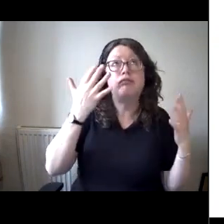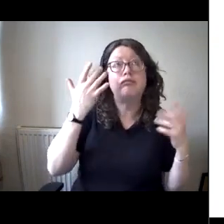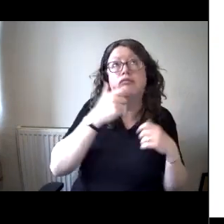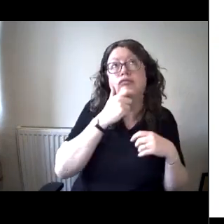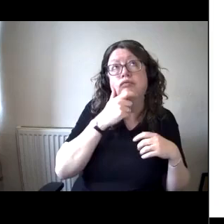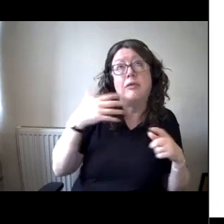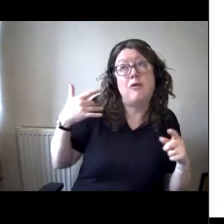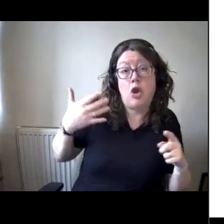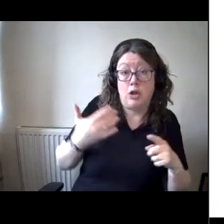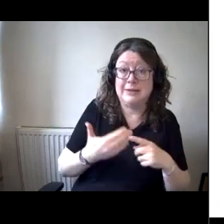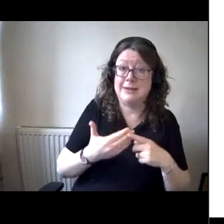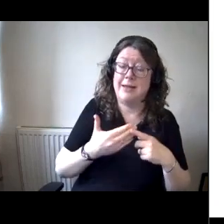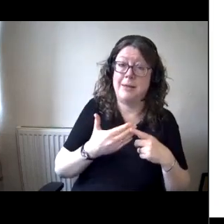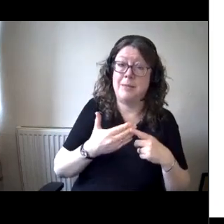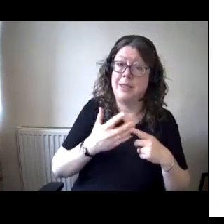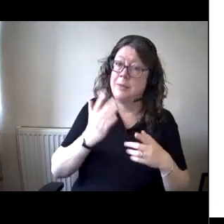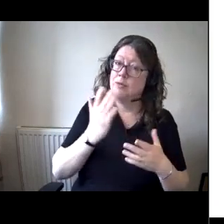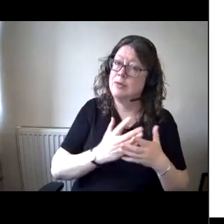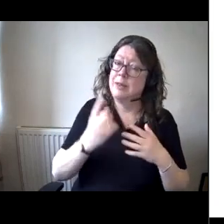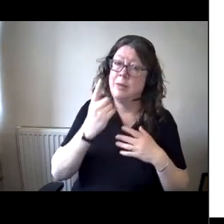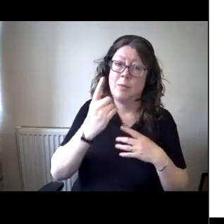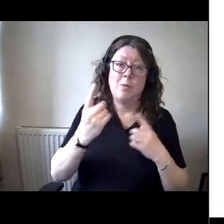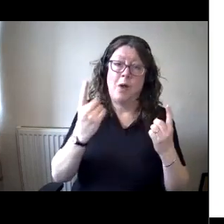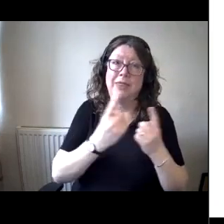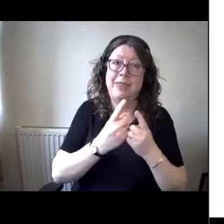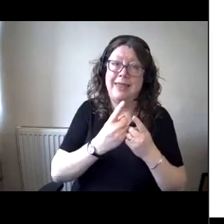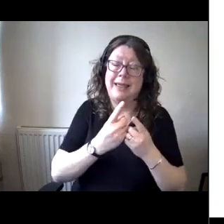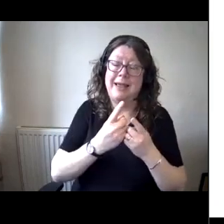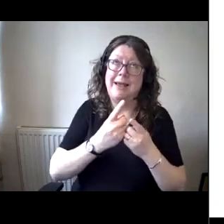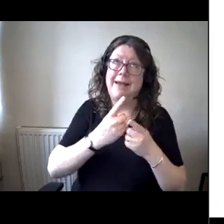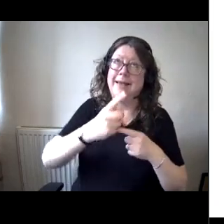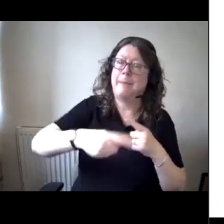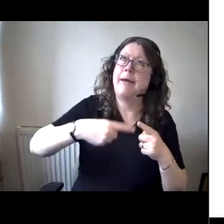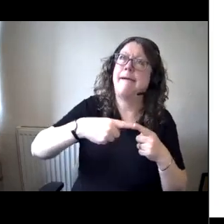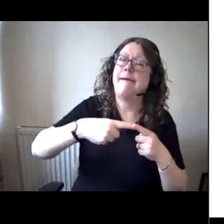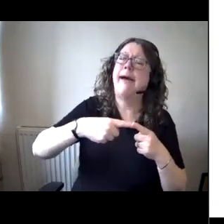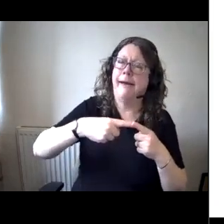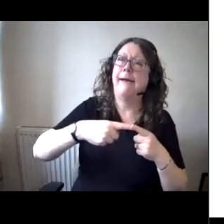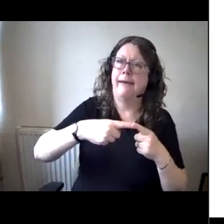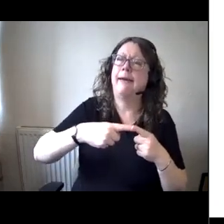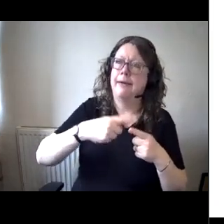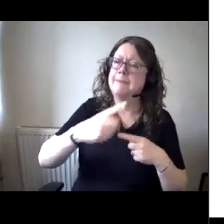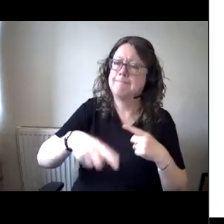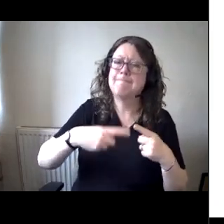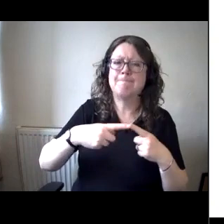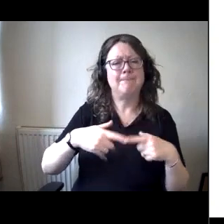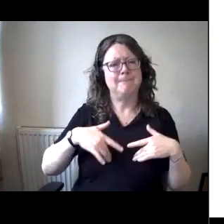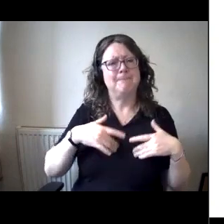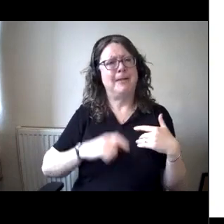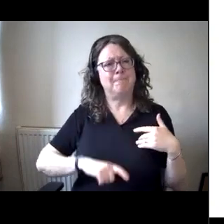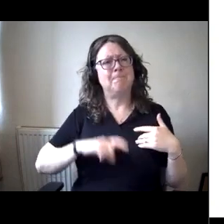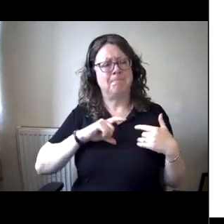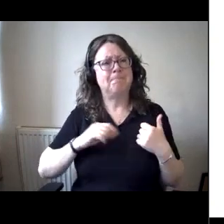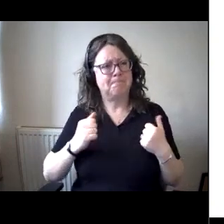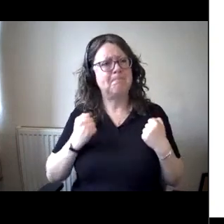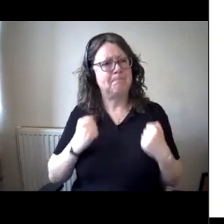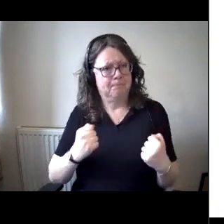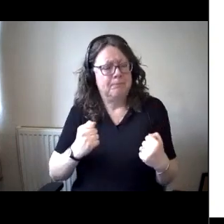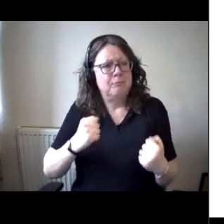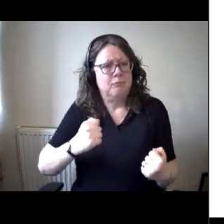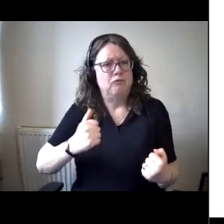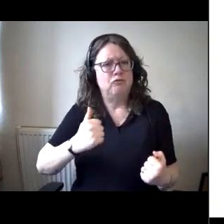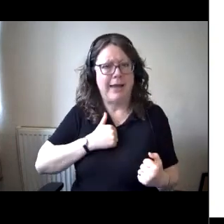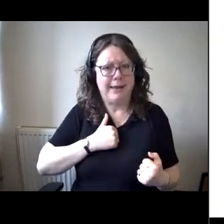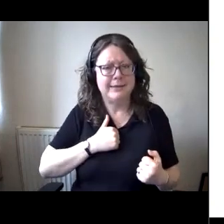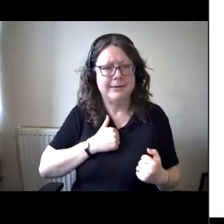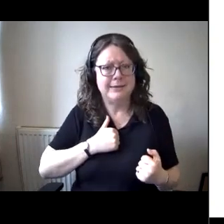keep coming back to that's really helped me feel better about it and feel stronger in my convictions that what I'm